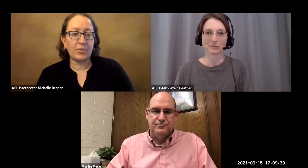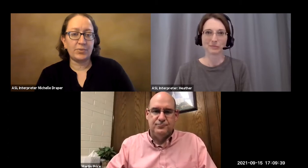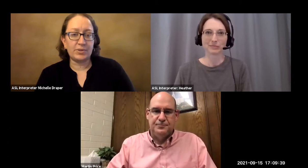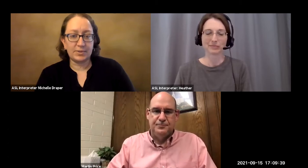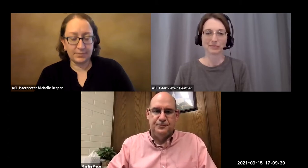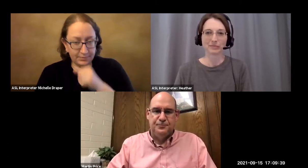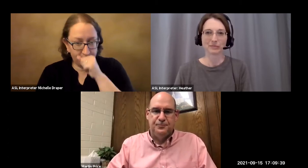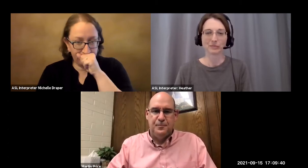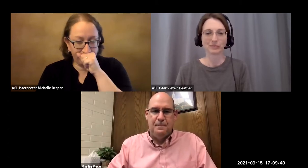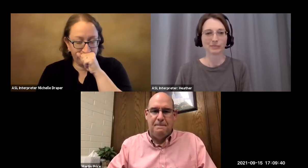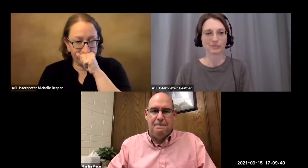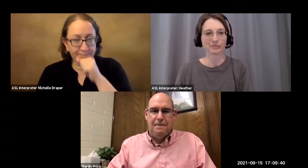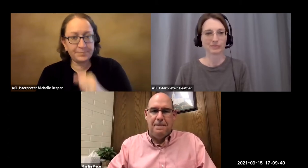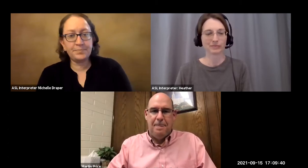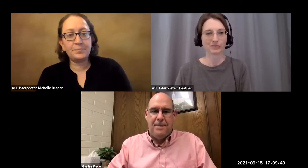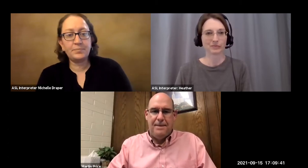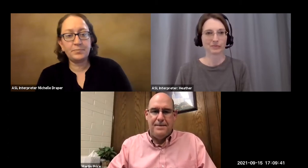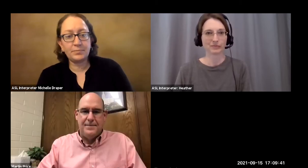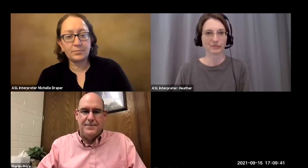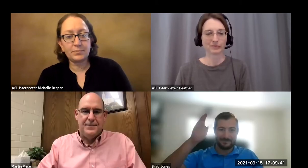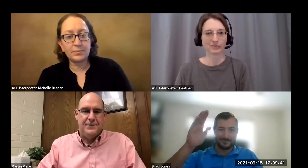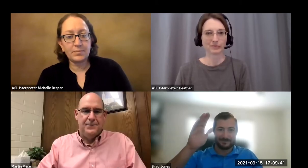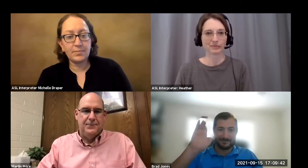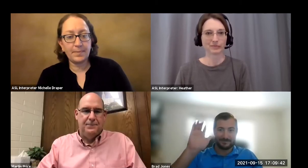Brad Jones.